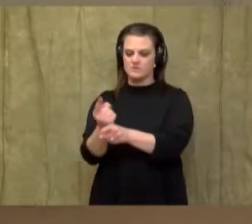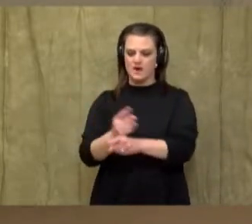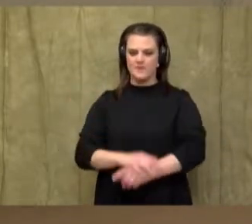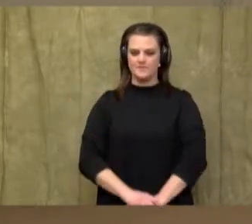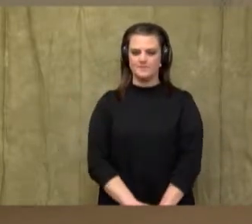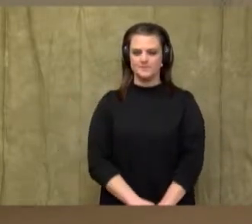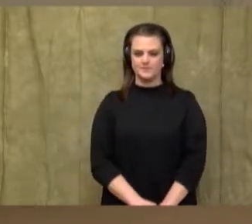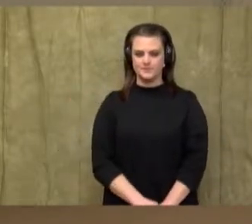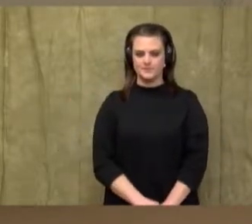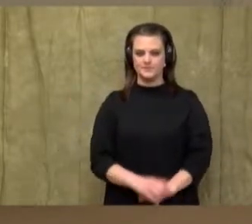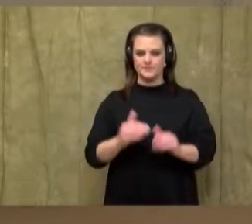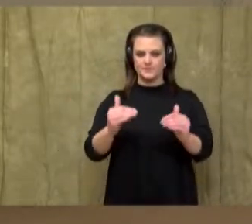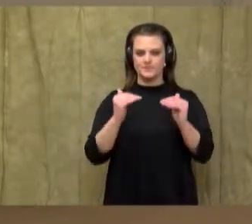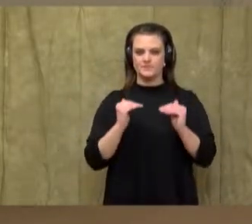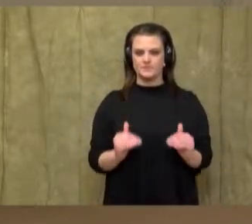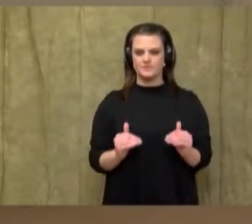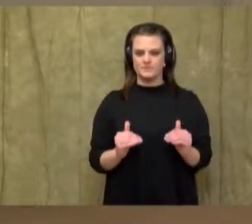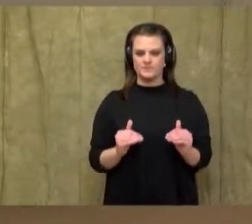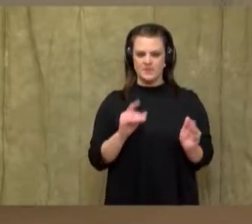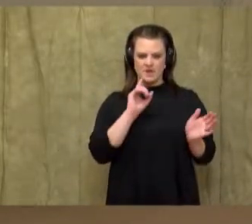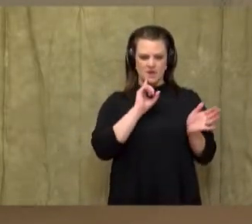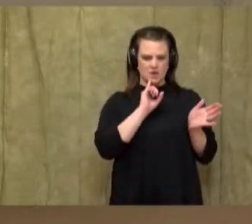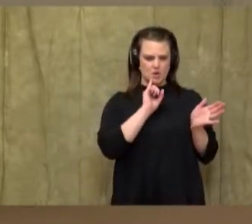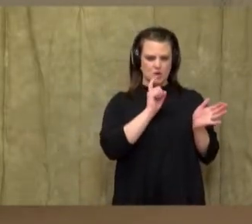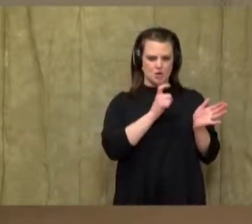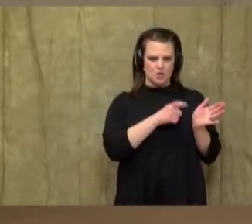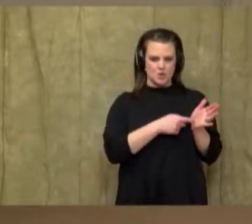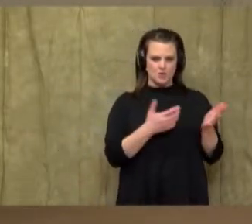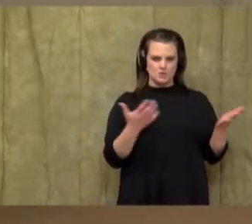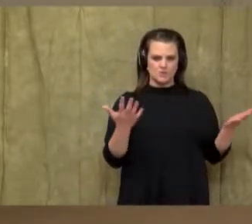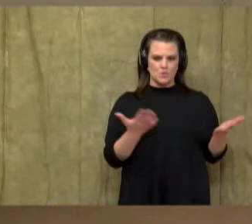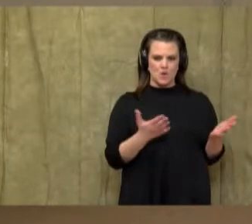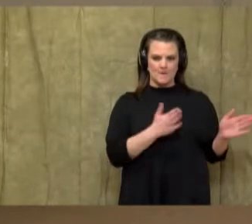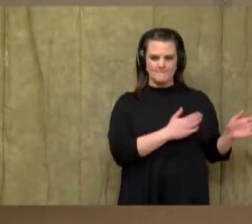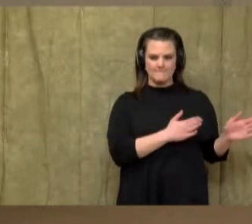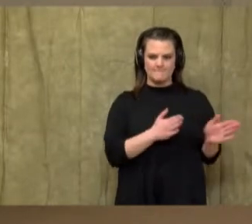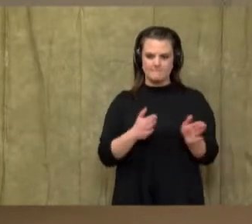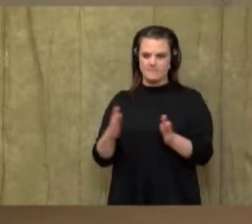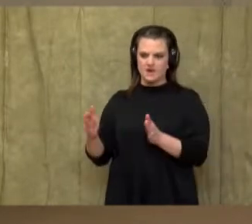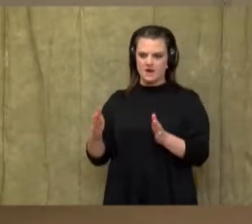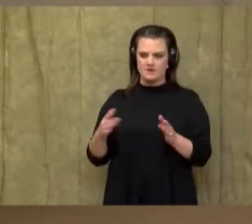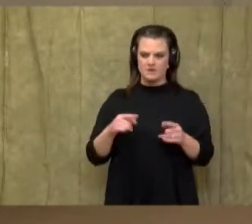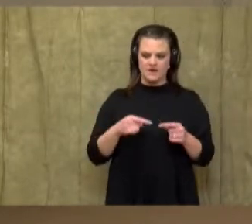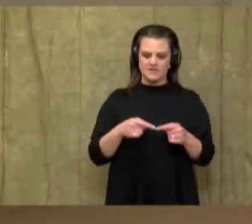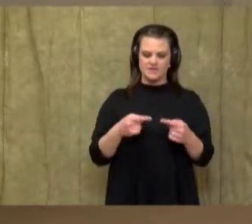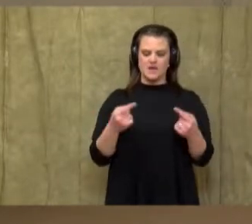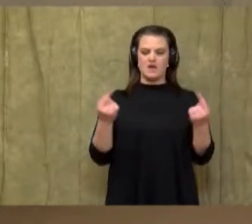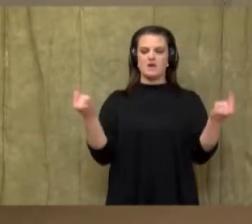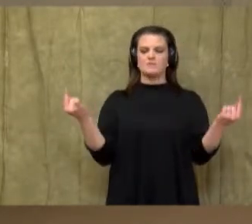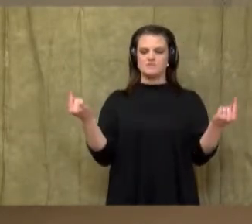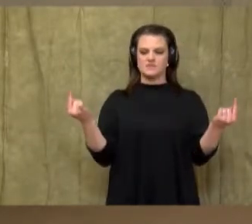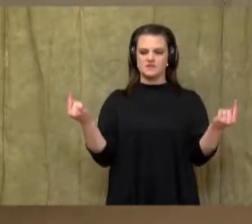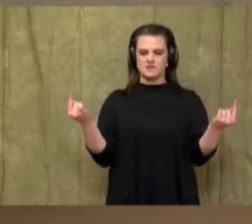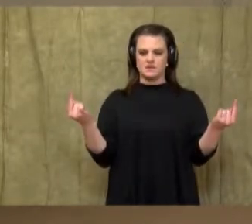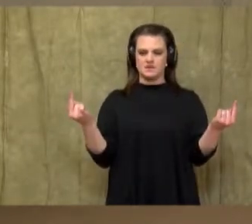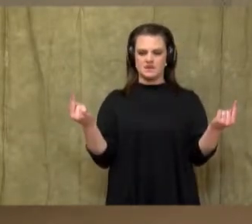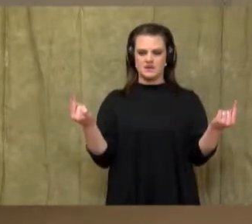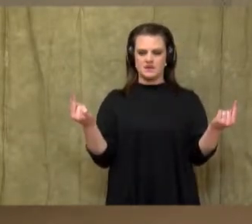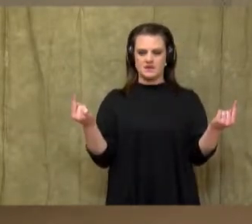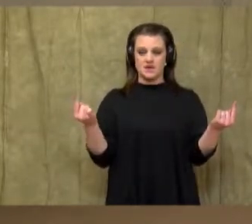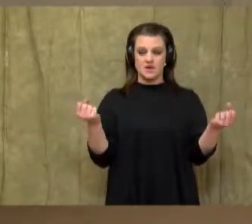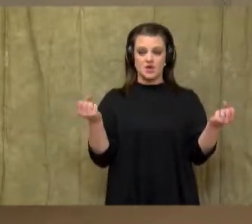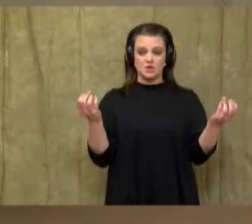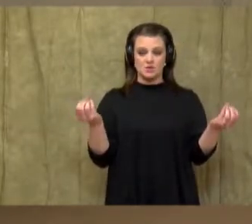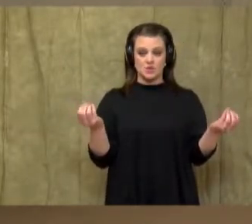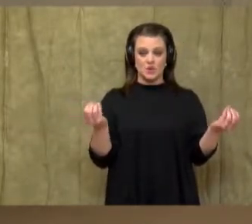Look at this pattern here. What do you notice about this pattern? It's the opposite of what we've been doing. This pattern you